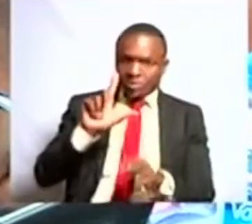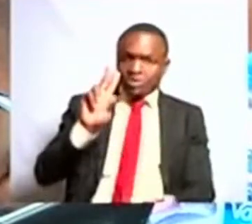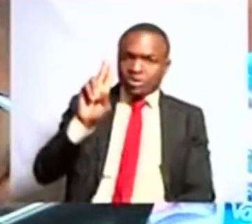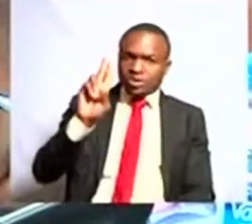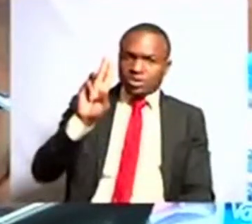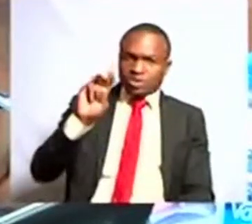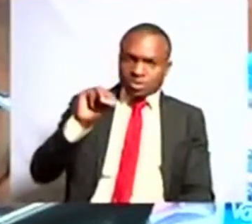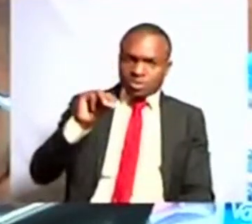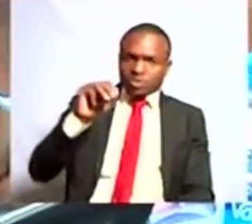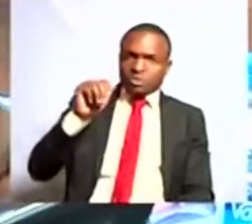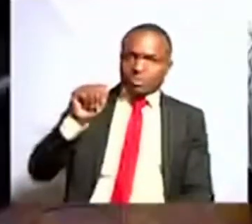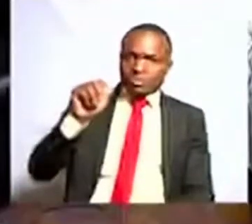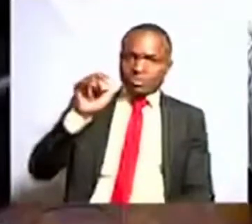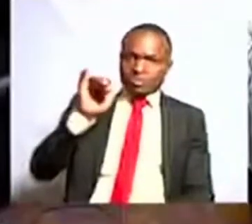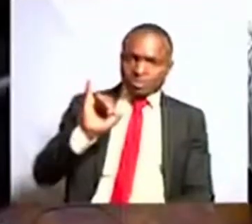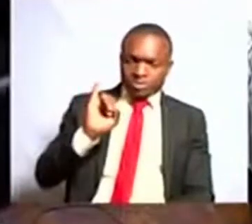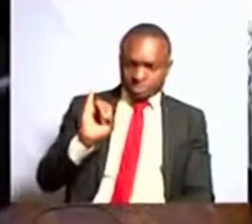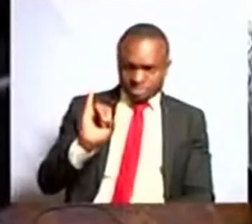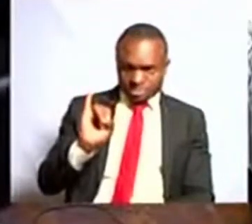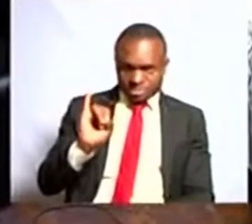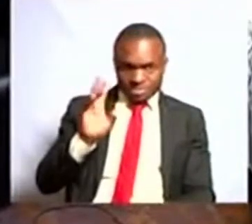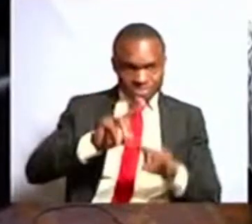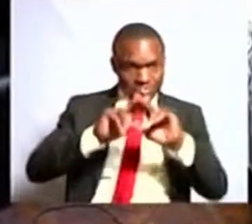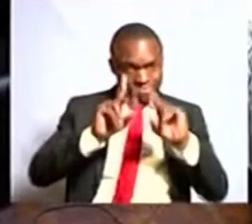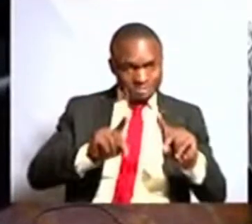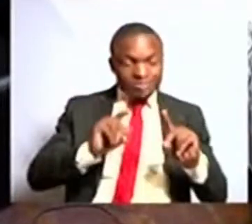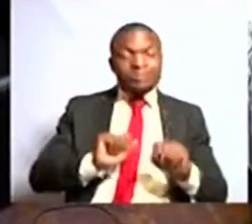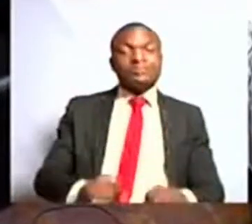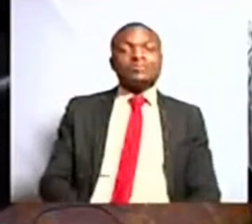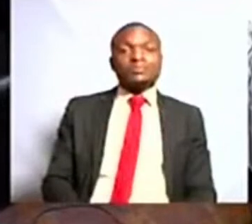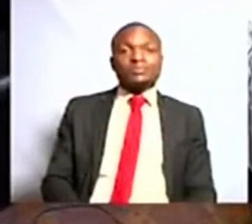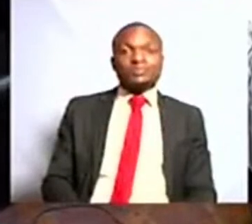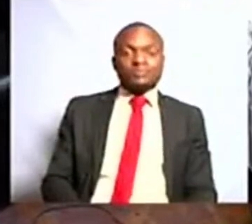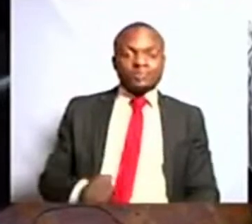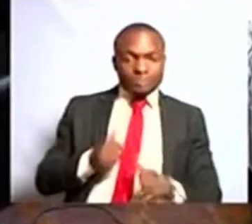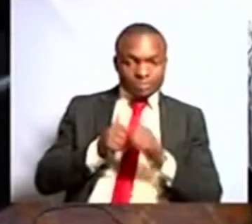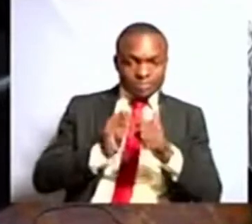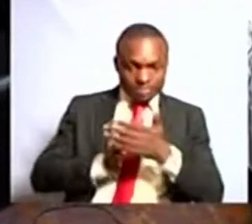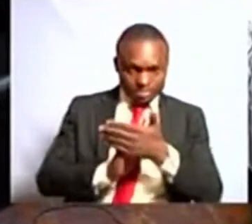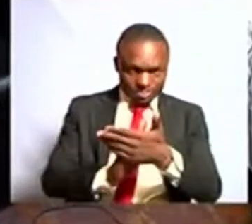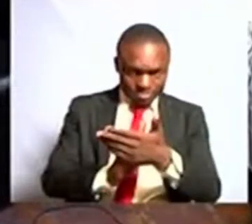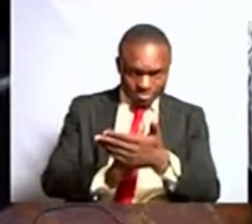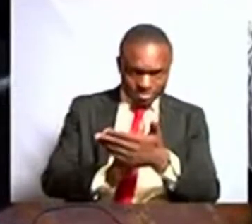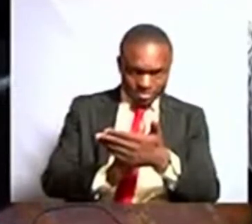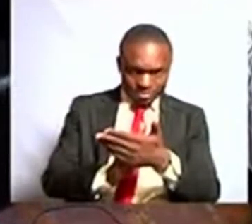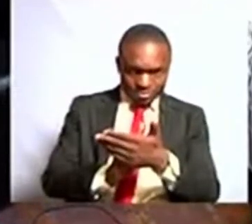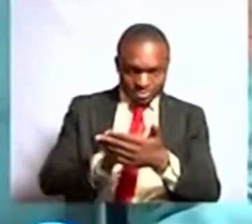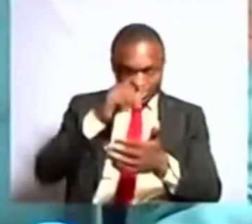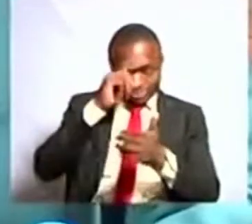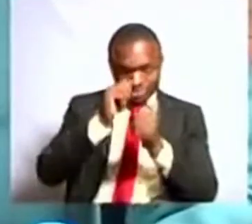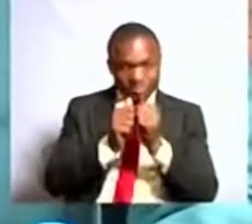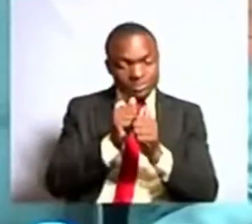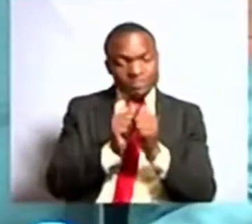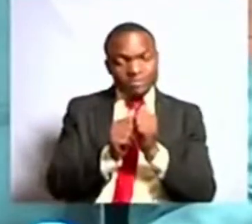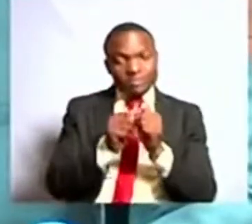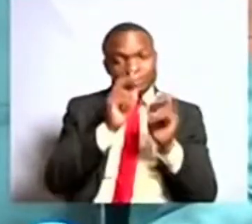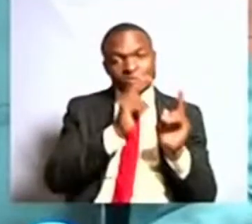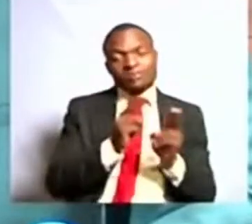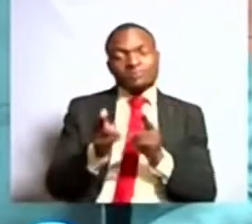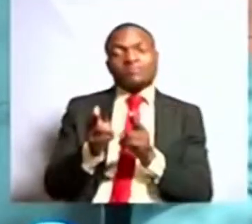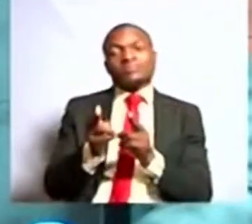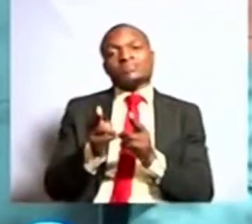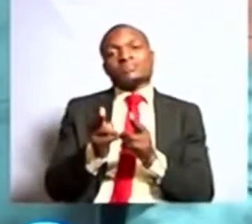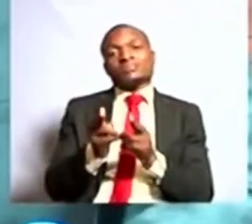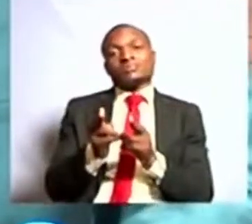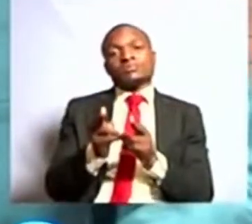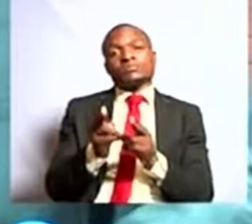very last issue. Yeah, Chair, going by your guidance, because the answers seem to